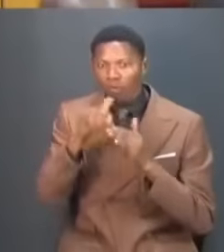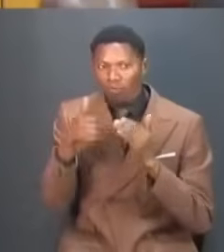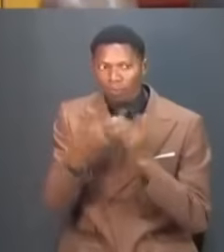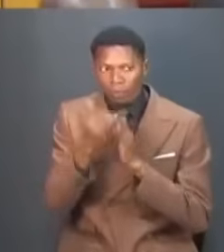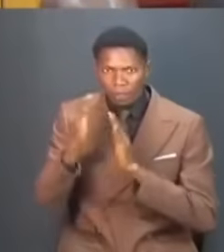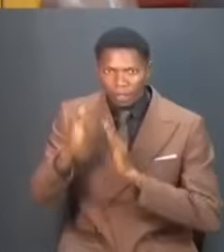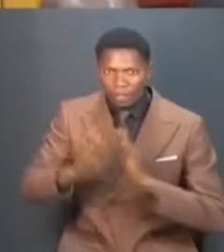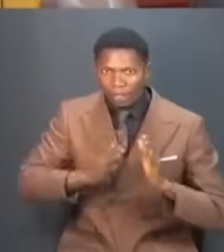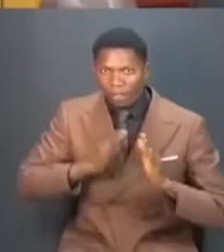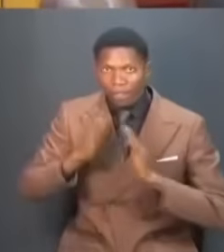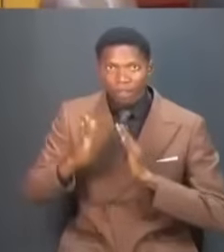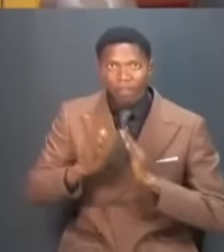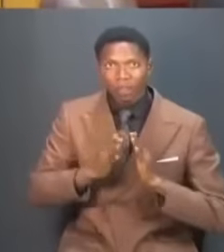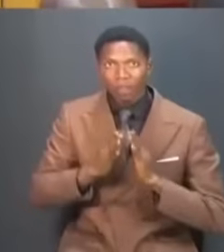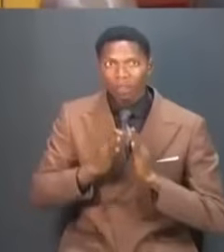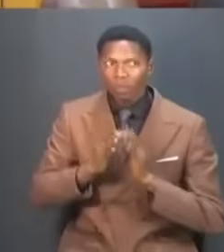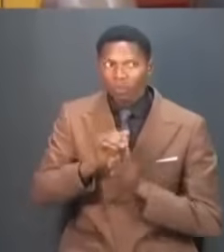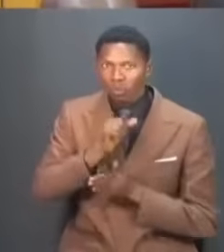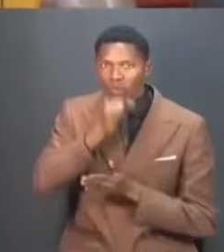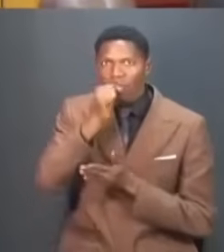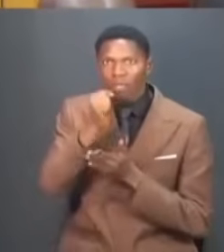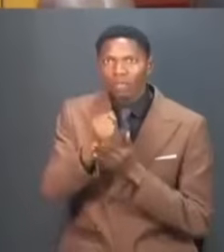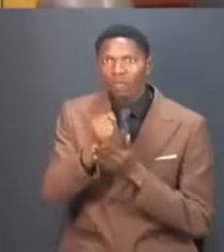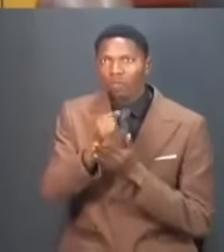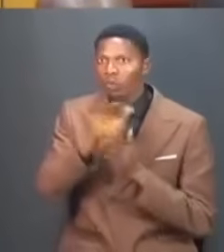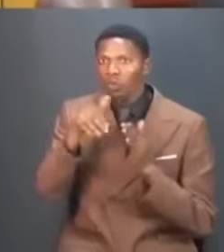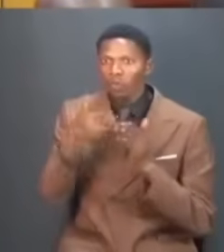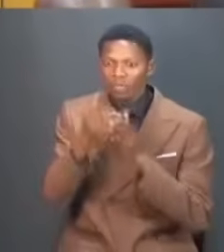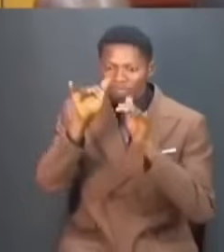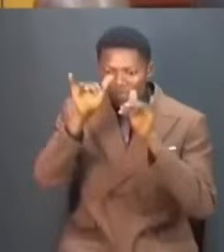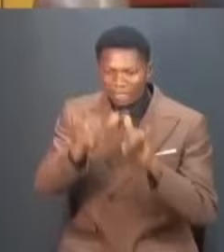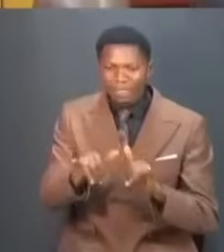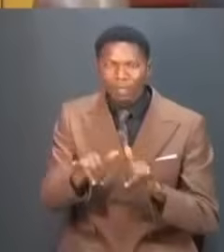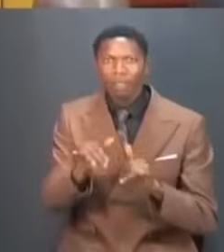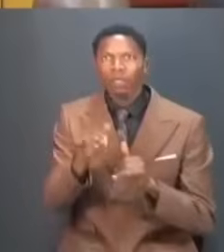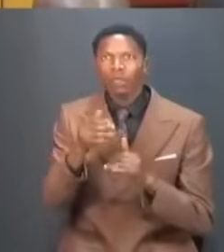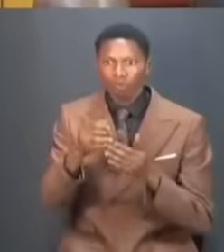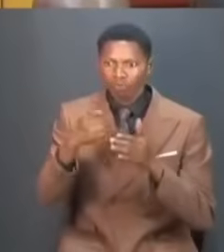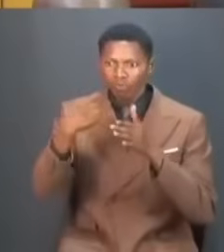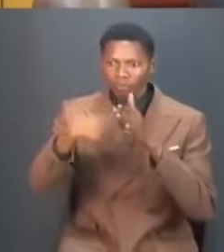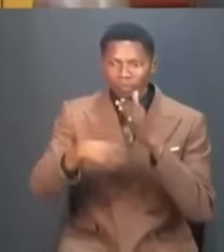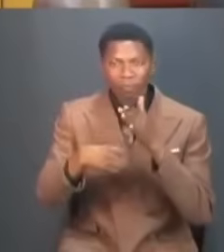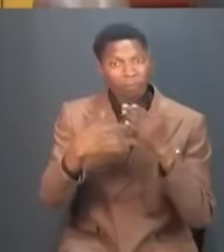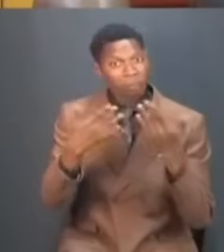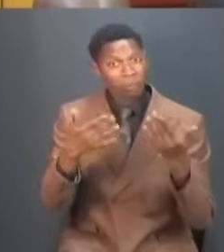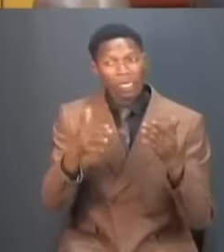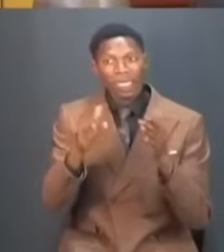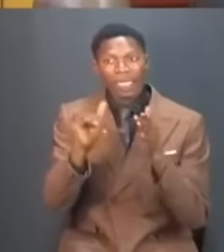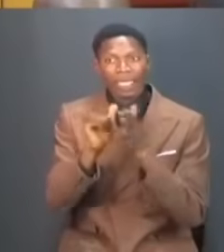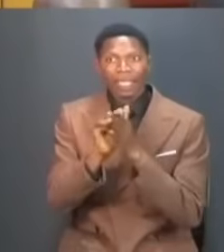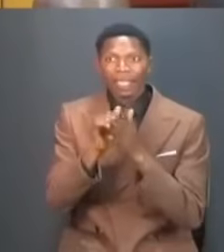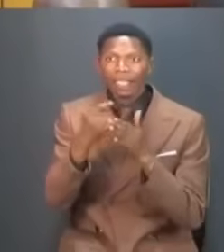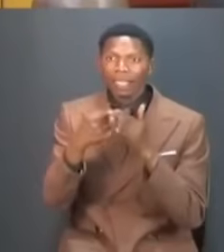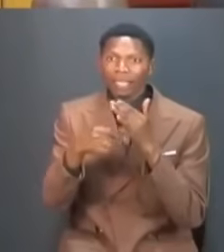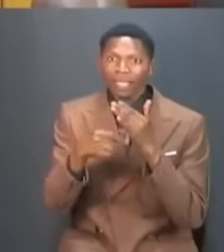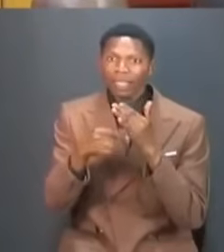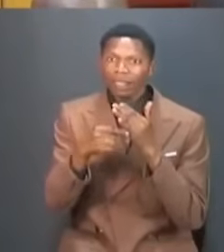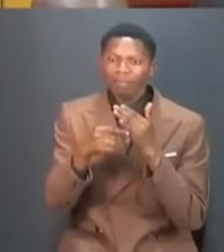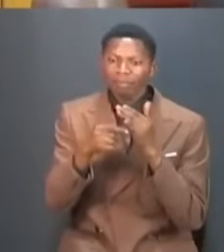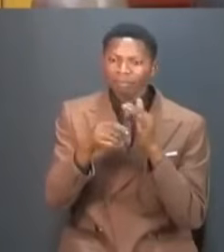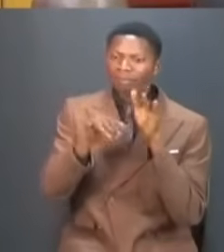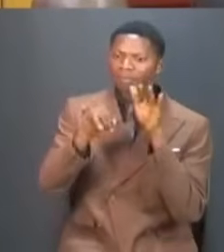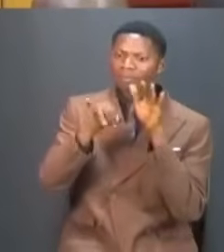measures would ensure the stability of prices, given that it is